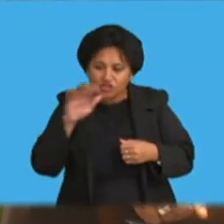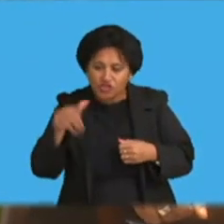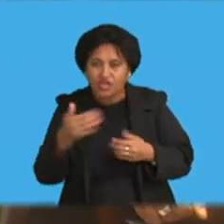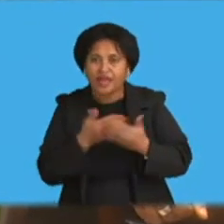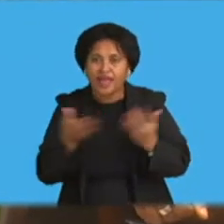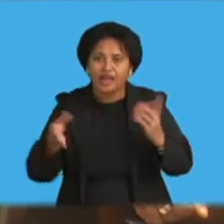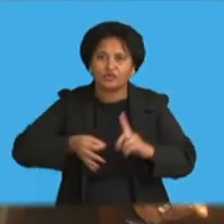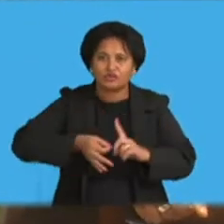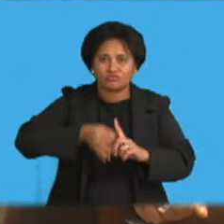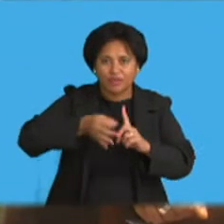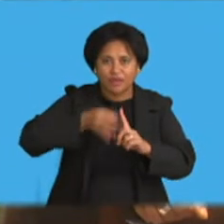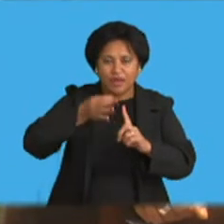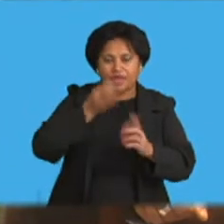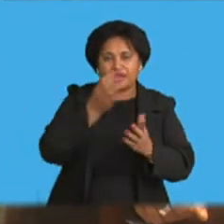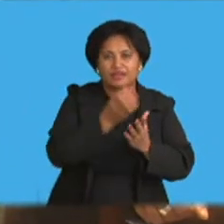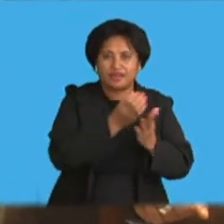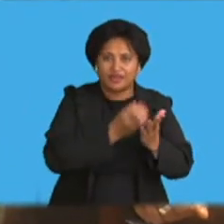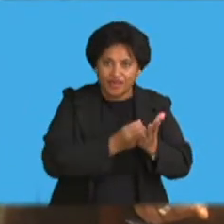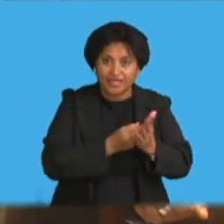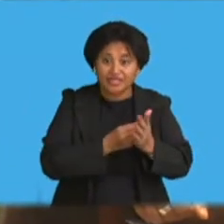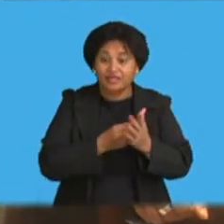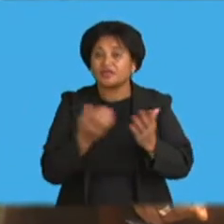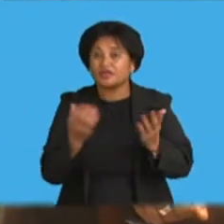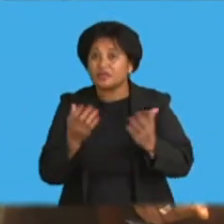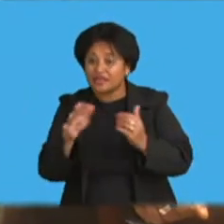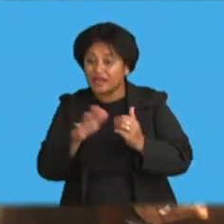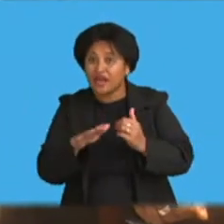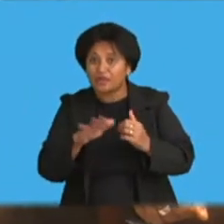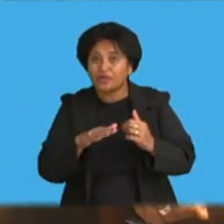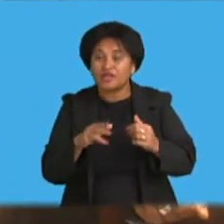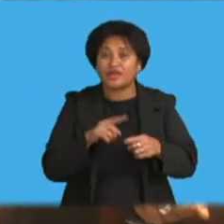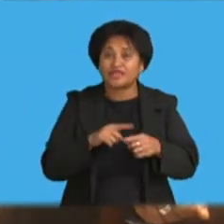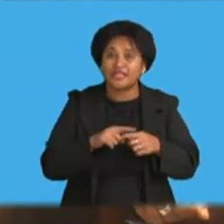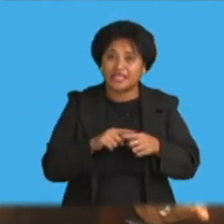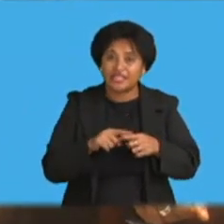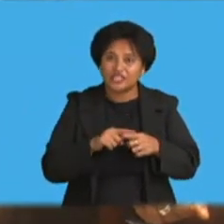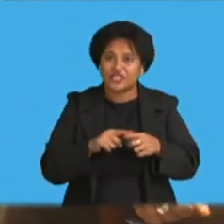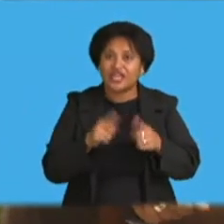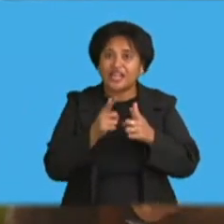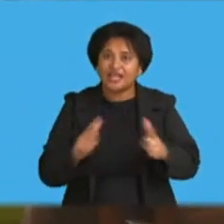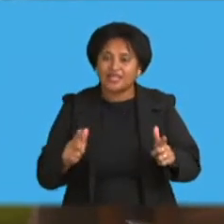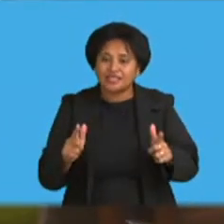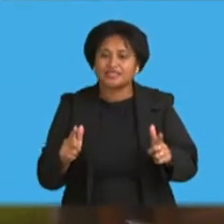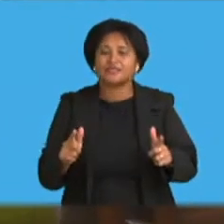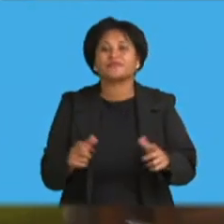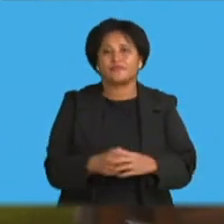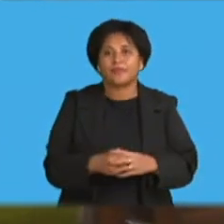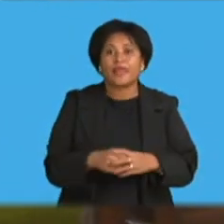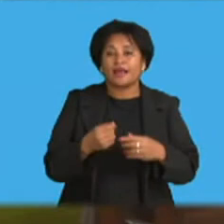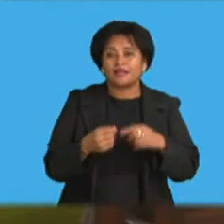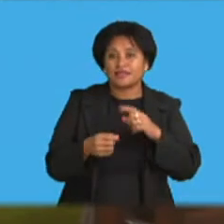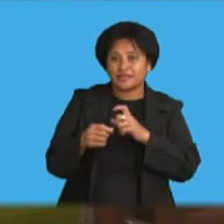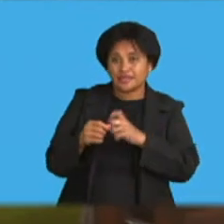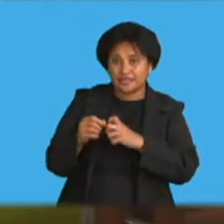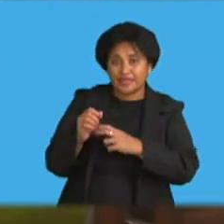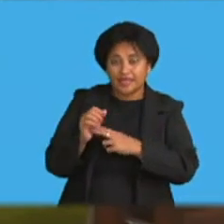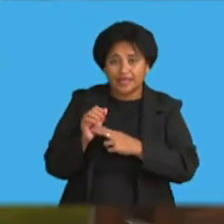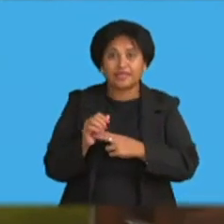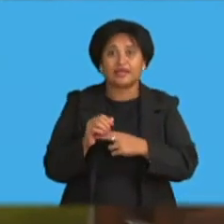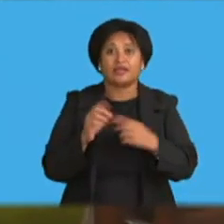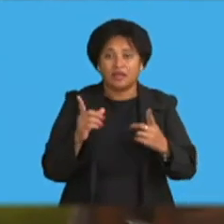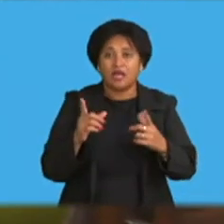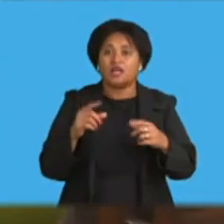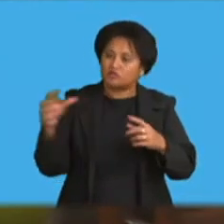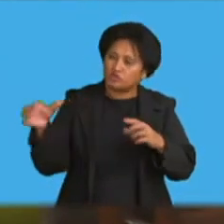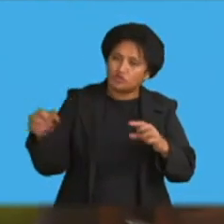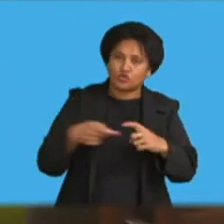upgrading our curriculum, in particular in the area of English language. Madam Speaker, we are delighted to announce during the CCEM Cabinet's decision to join the